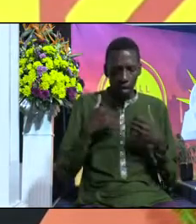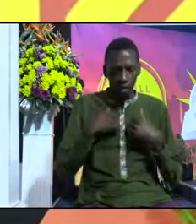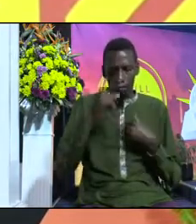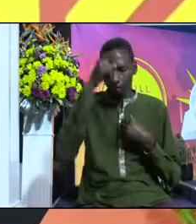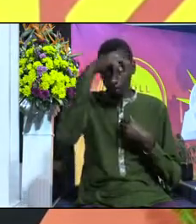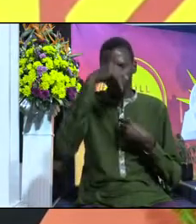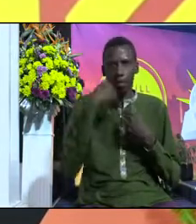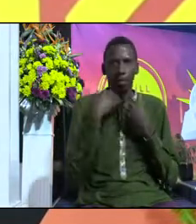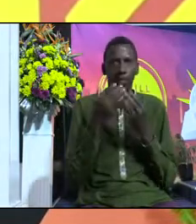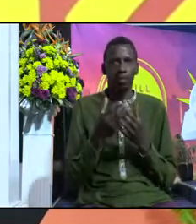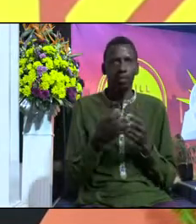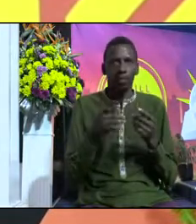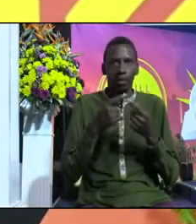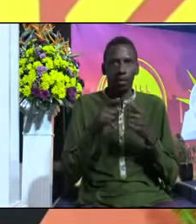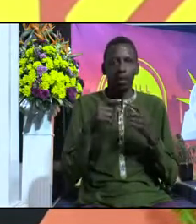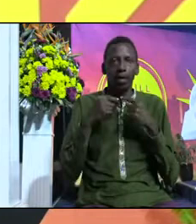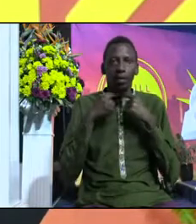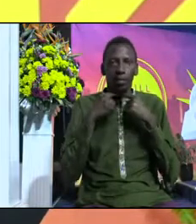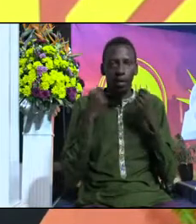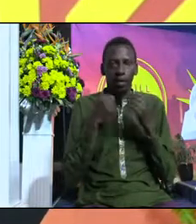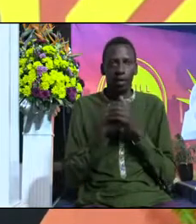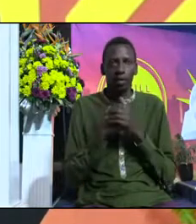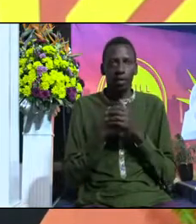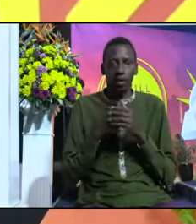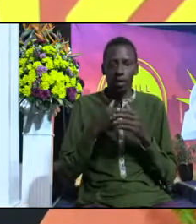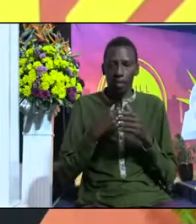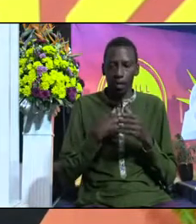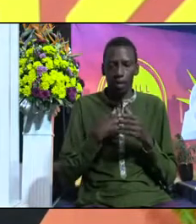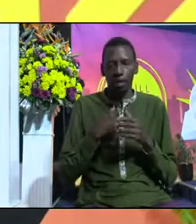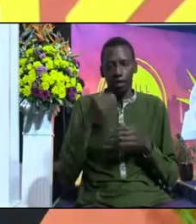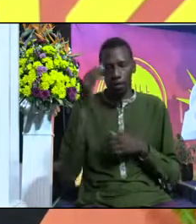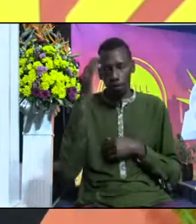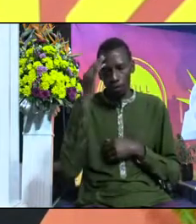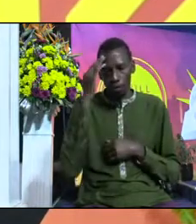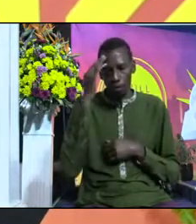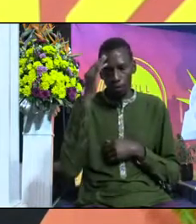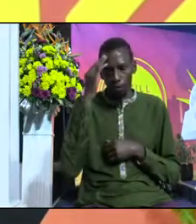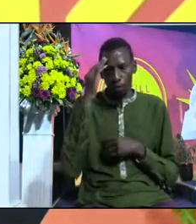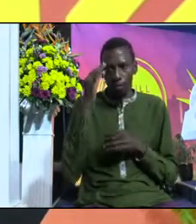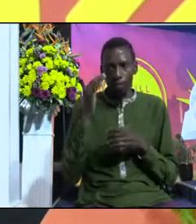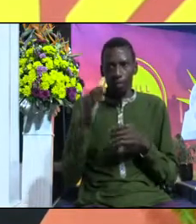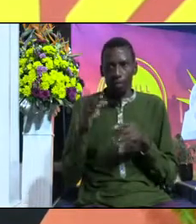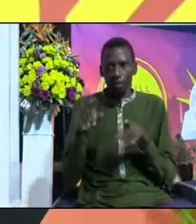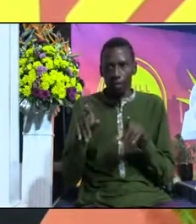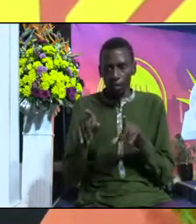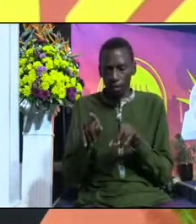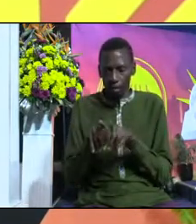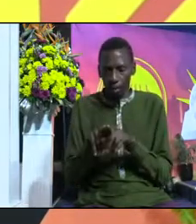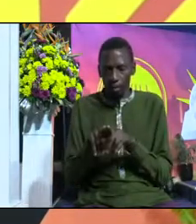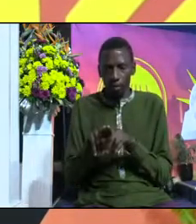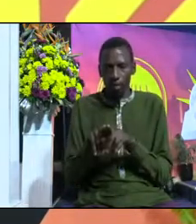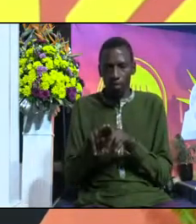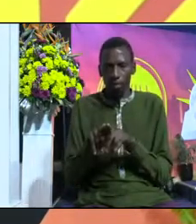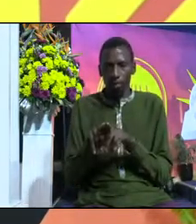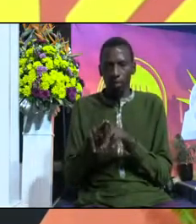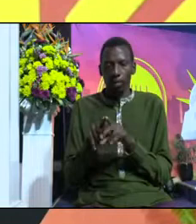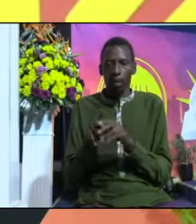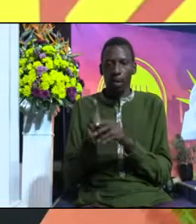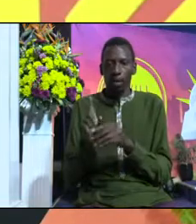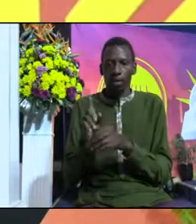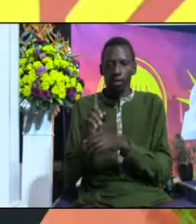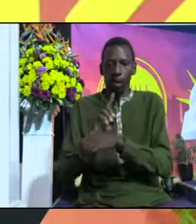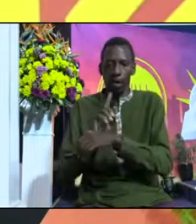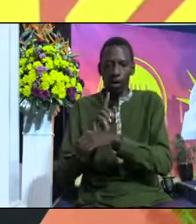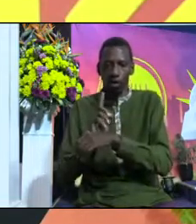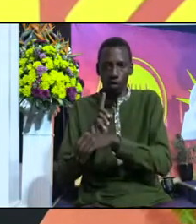degree. But Pastor, I happen to know that even a clock that doesn't work is at